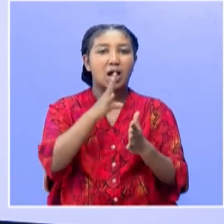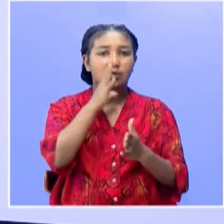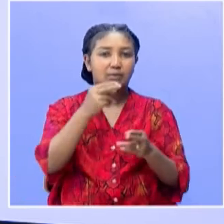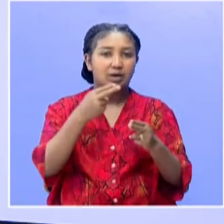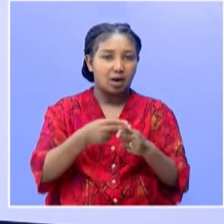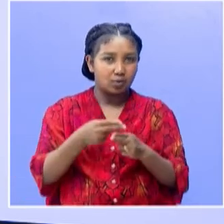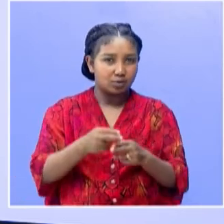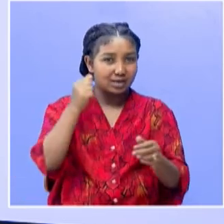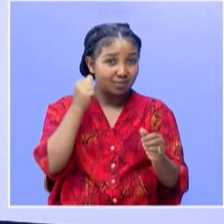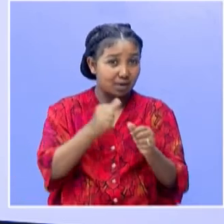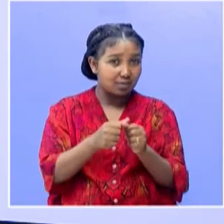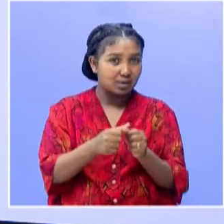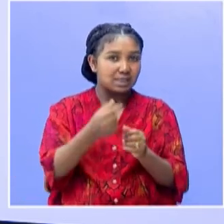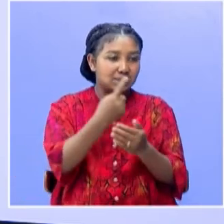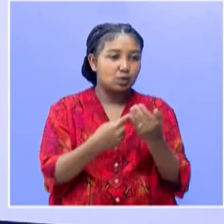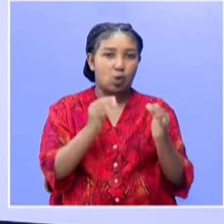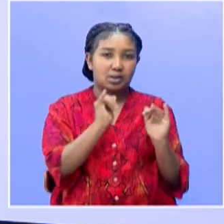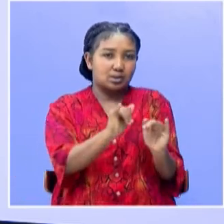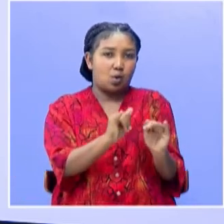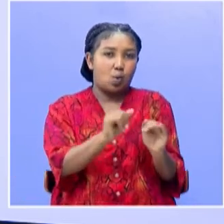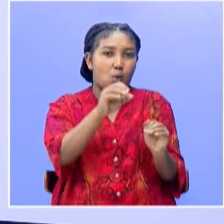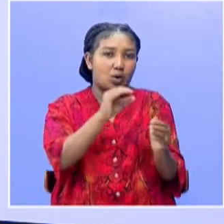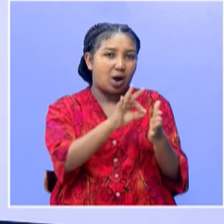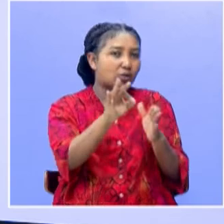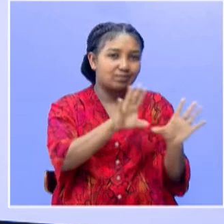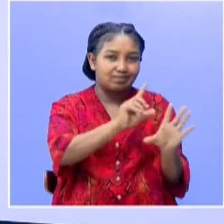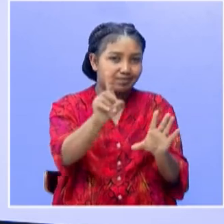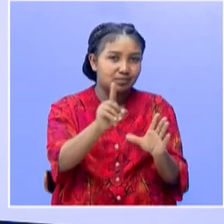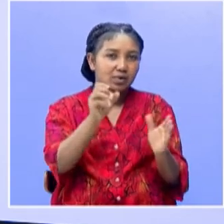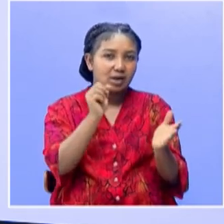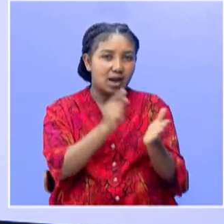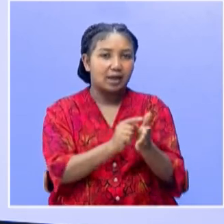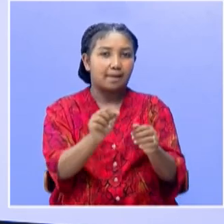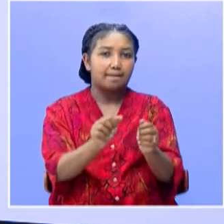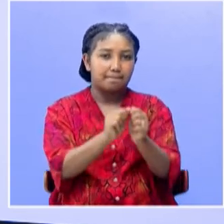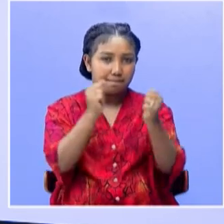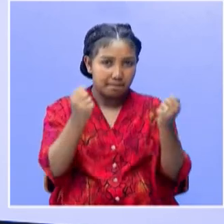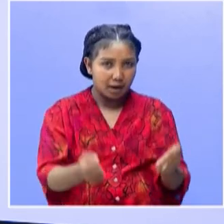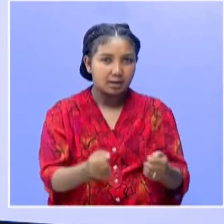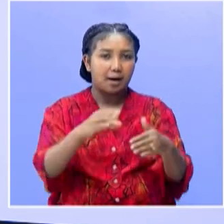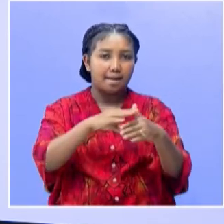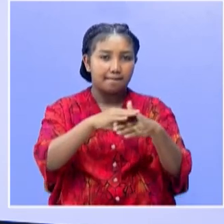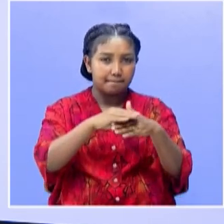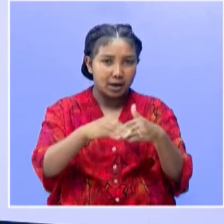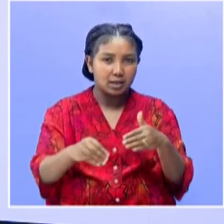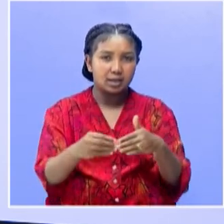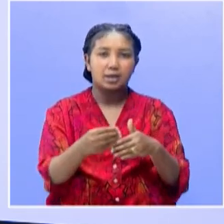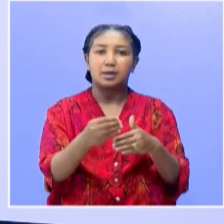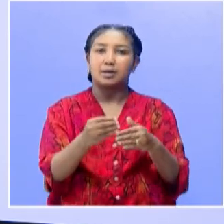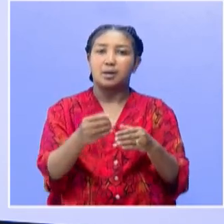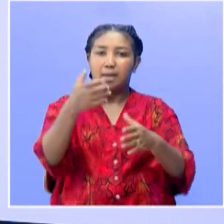that always remain in their singular form. They cannot be counted, like bread, money, milk,